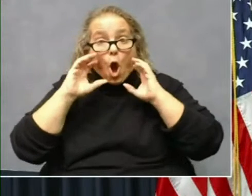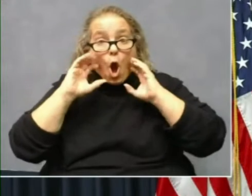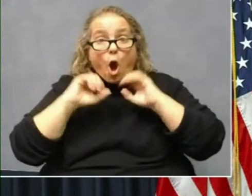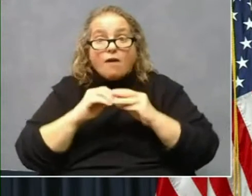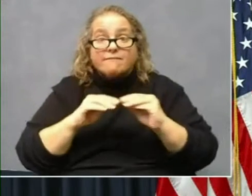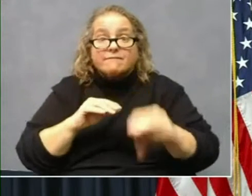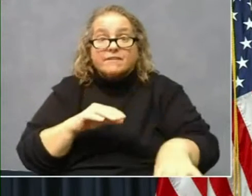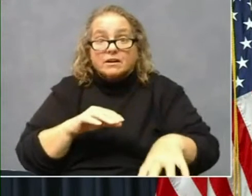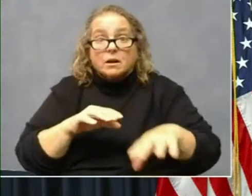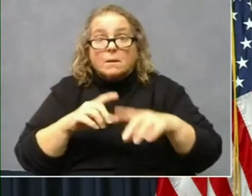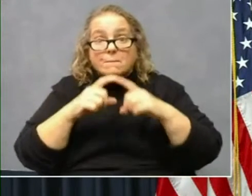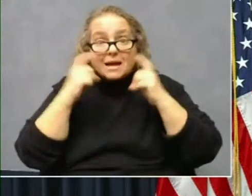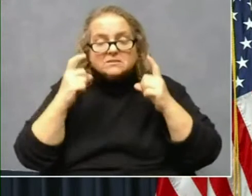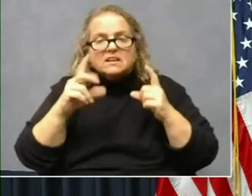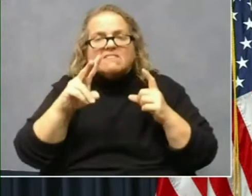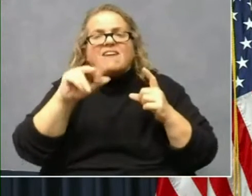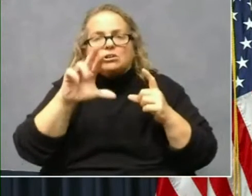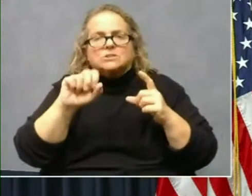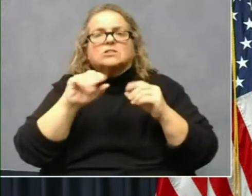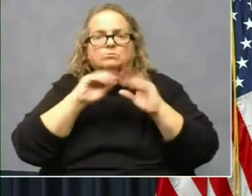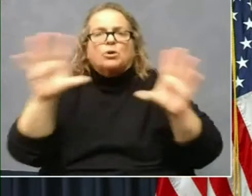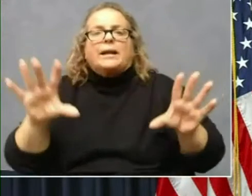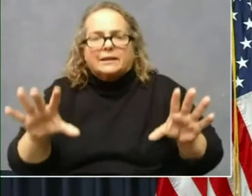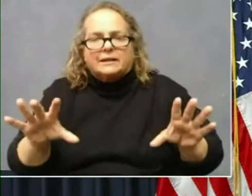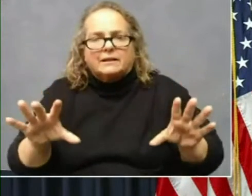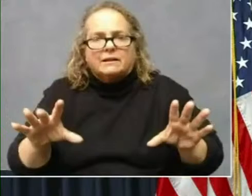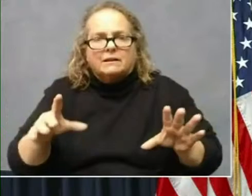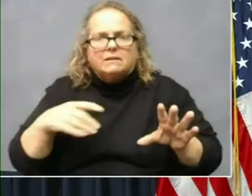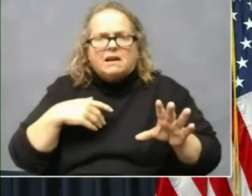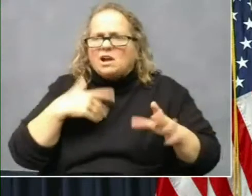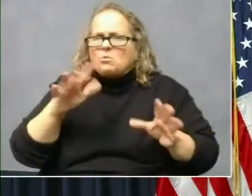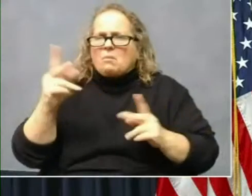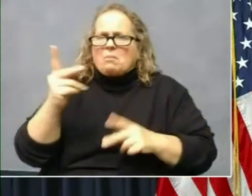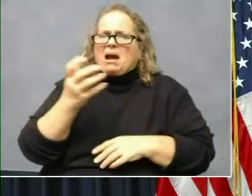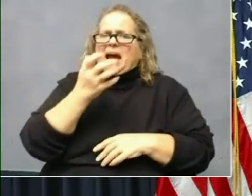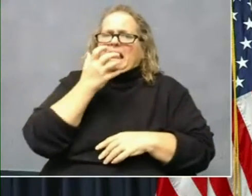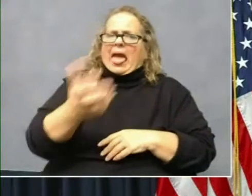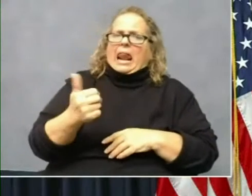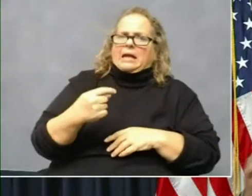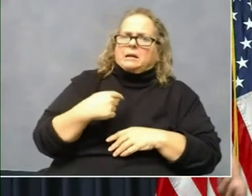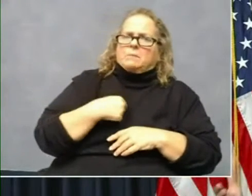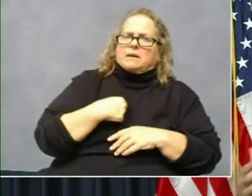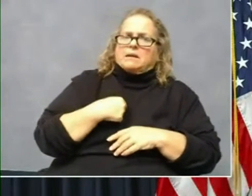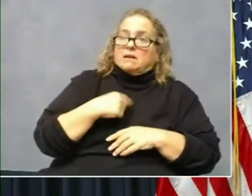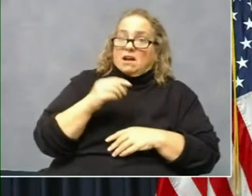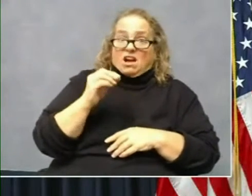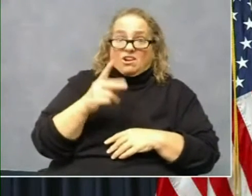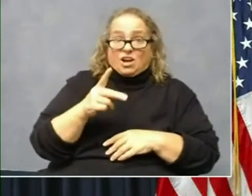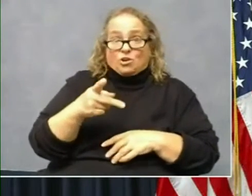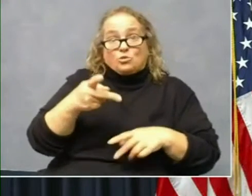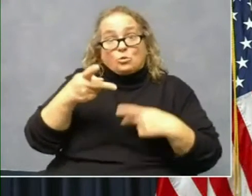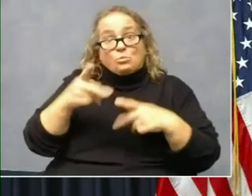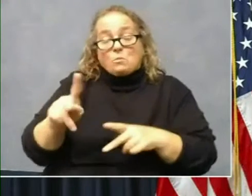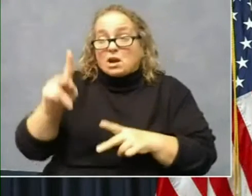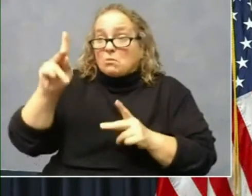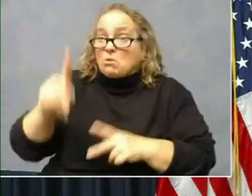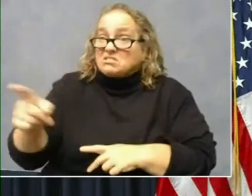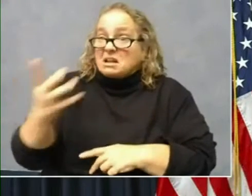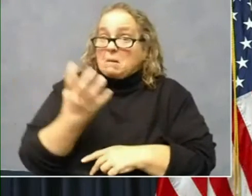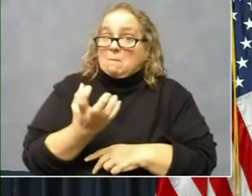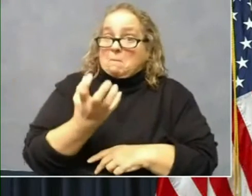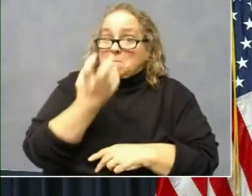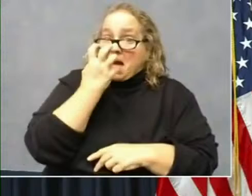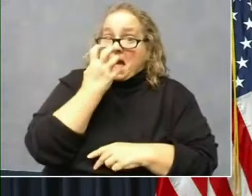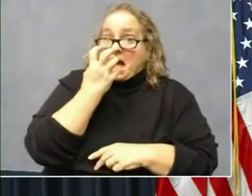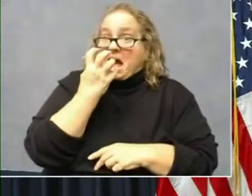spreading. Now you may say, I don't want them to yell at us. Okay, but that means you're letting whether someone's going to yell at you be